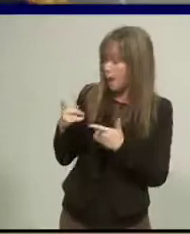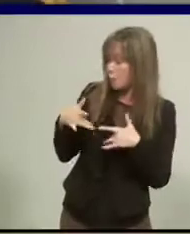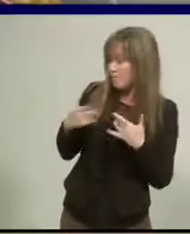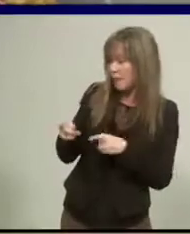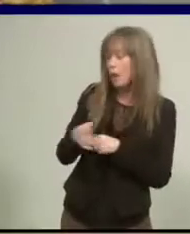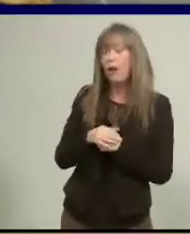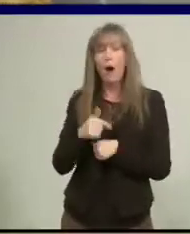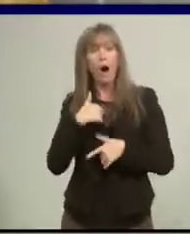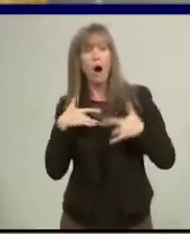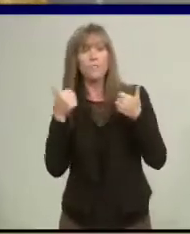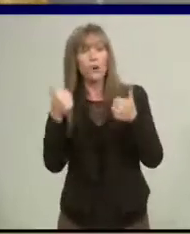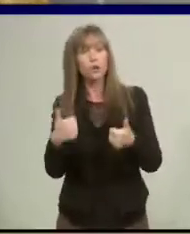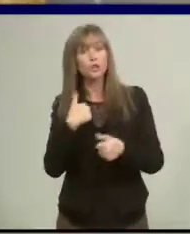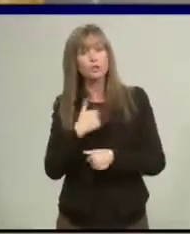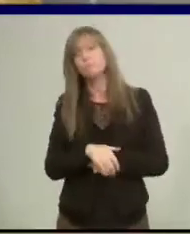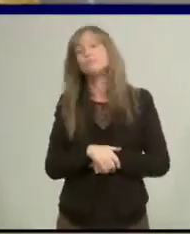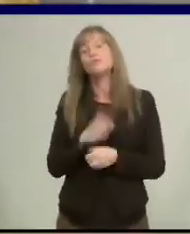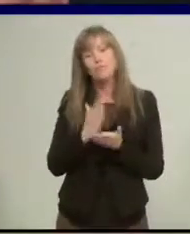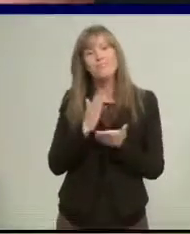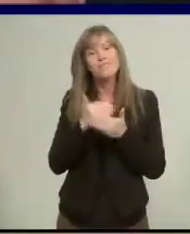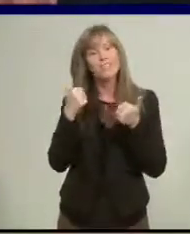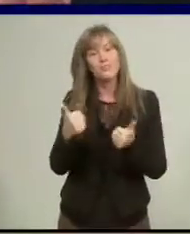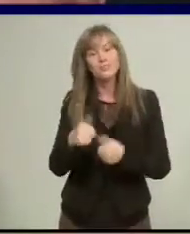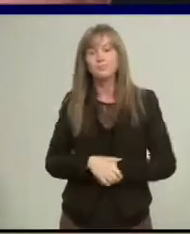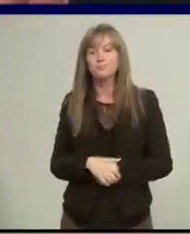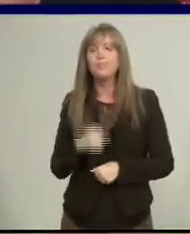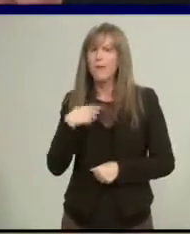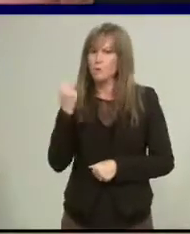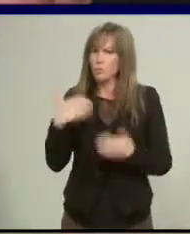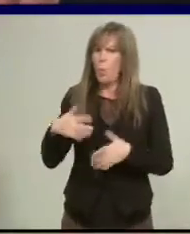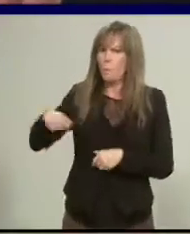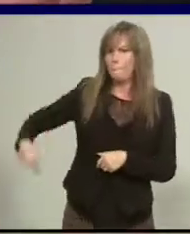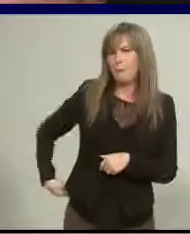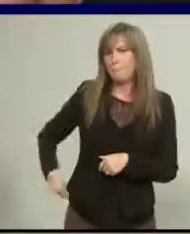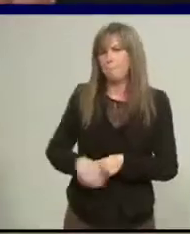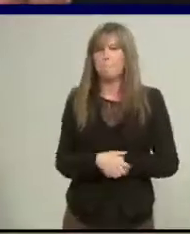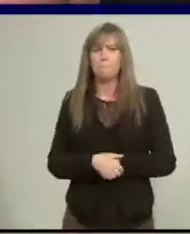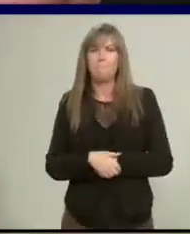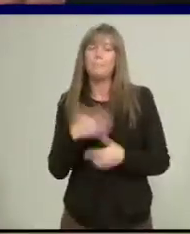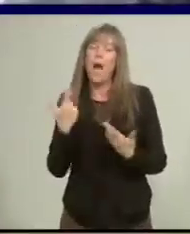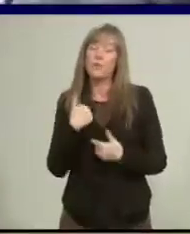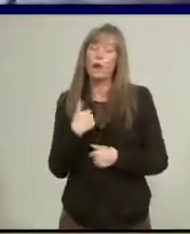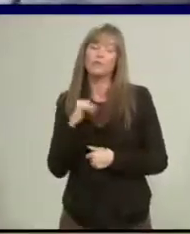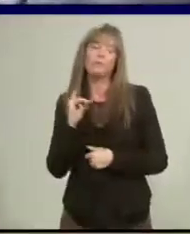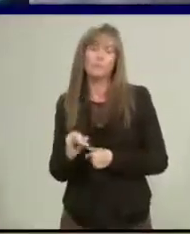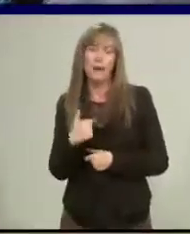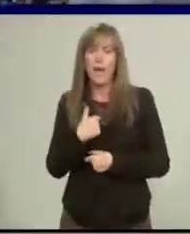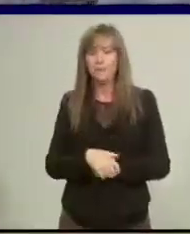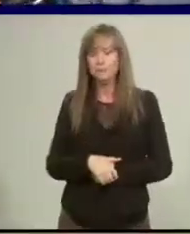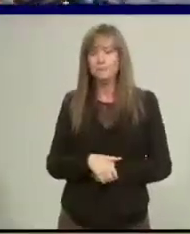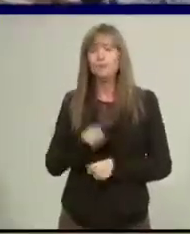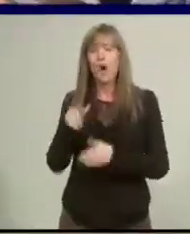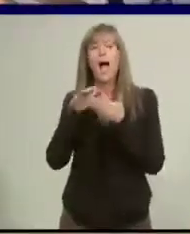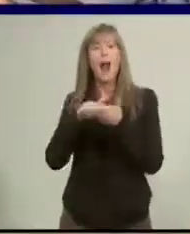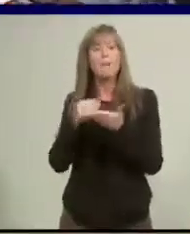feeling? I feel good. Really, really good. I've got a very sore bottom. Yeah, other than that, I'm not too bad. Helping raise funds for